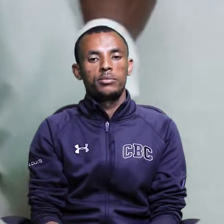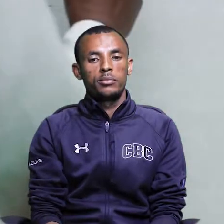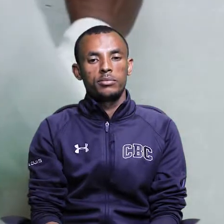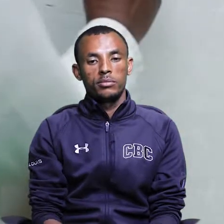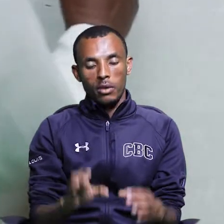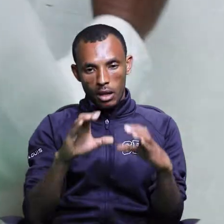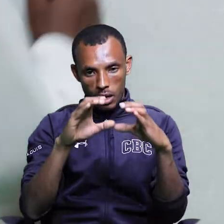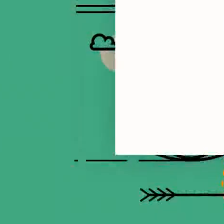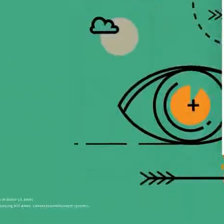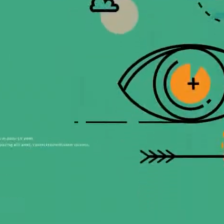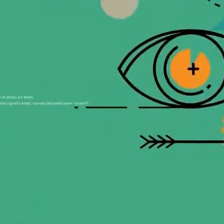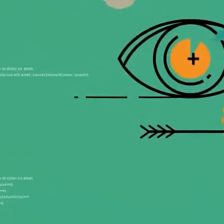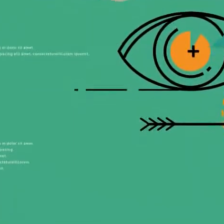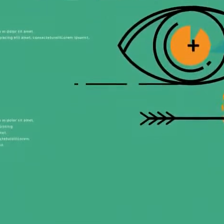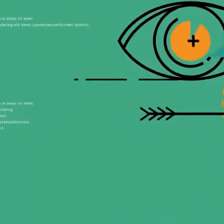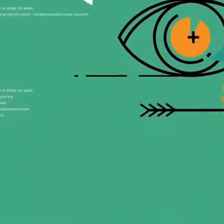Class interval